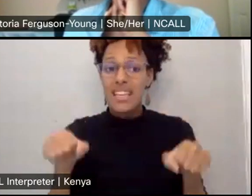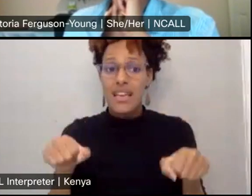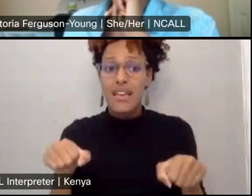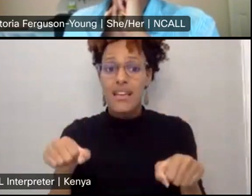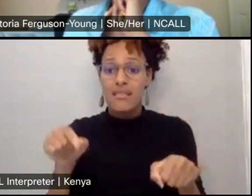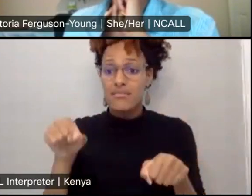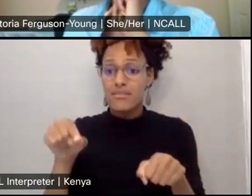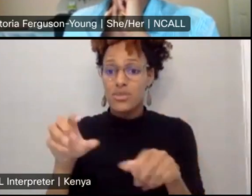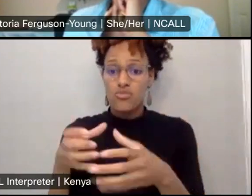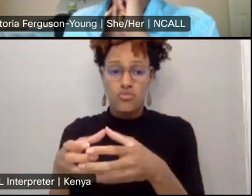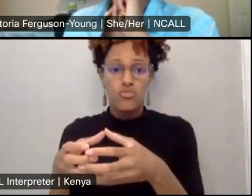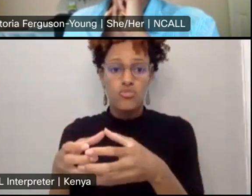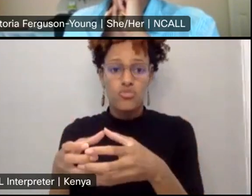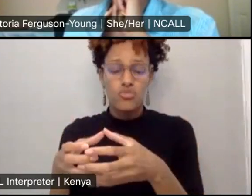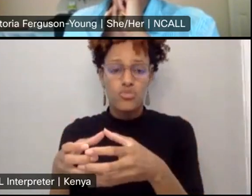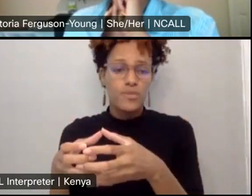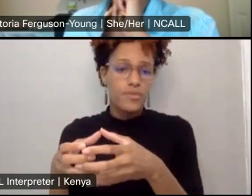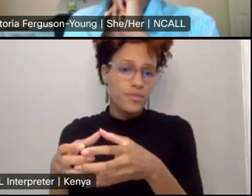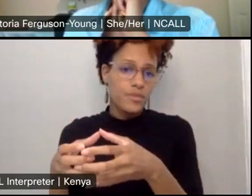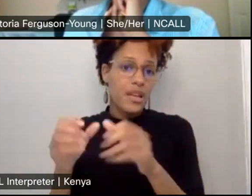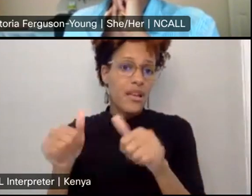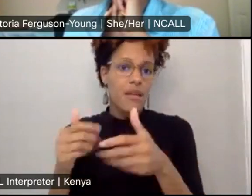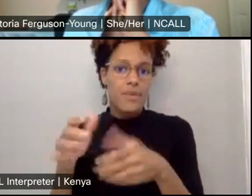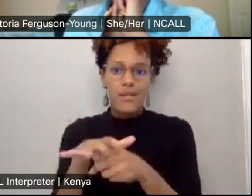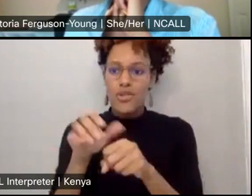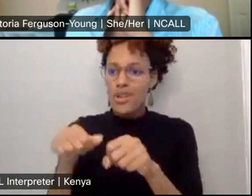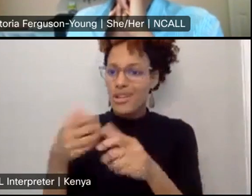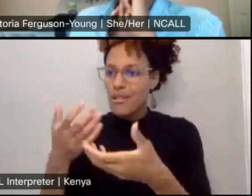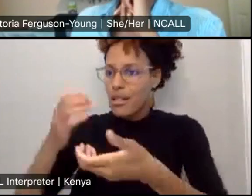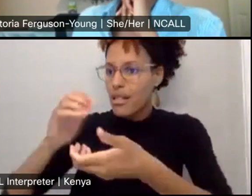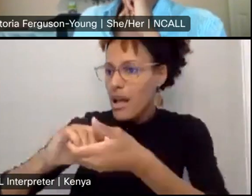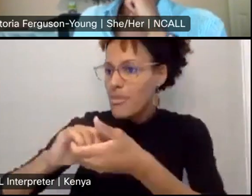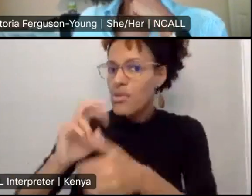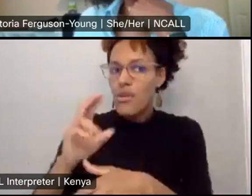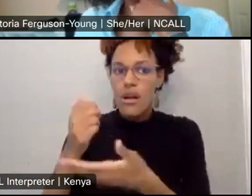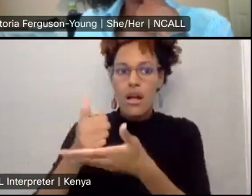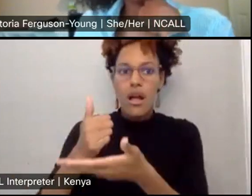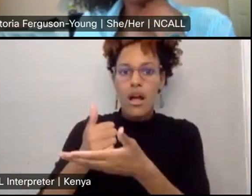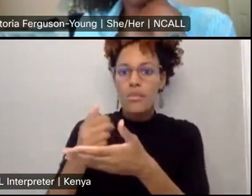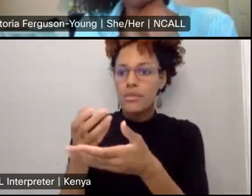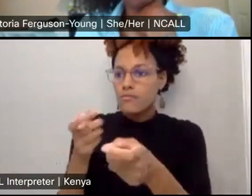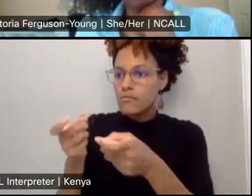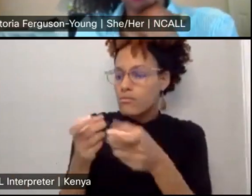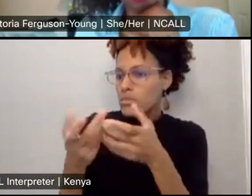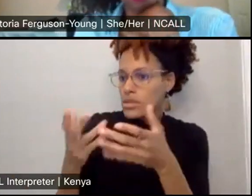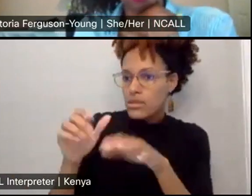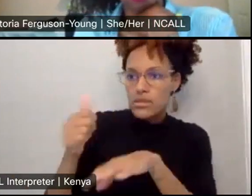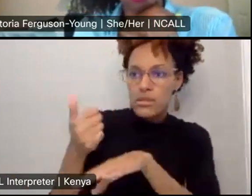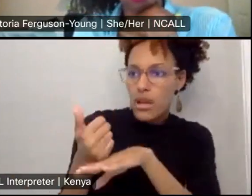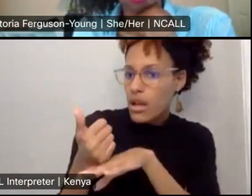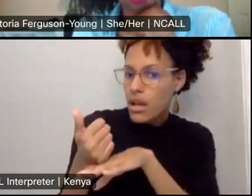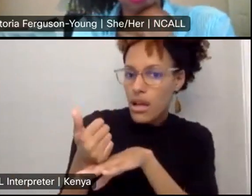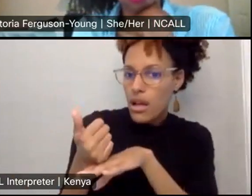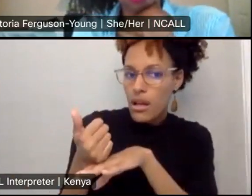area to really collaborate with or to help facilitate, create, to ensure that, like,